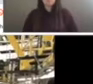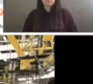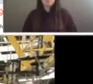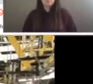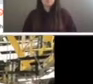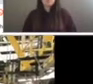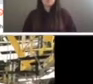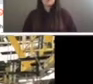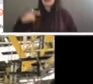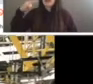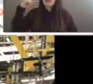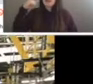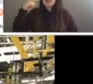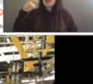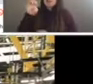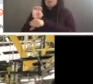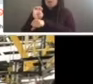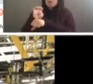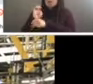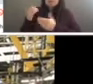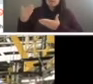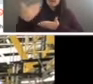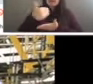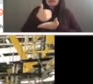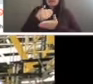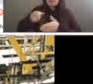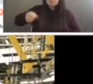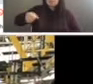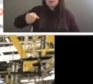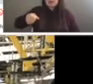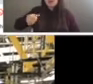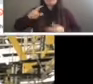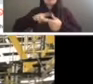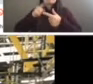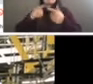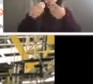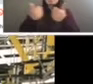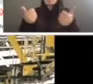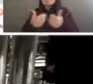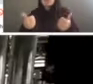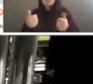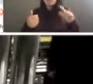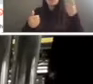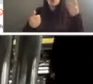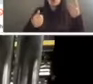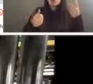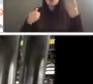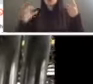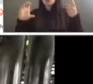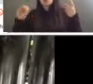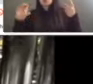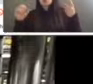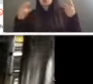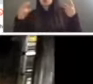Airline employees then collect those bags and further divide them by first class and coach, depending on